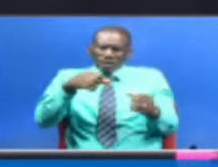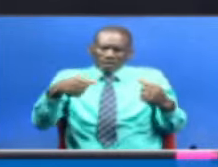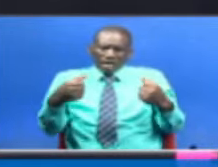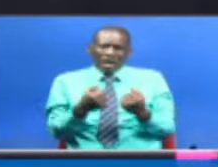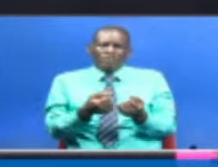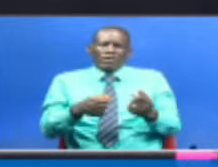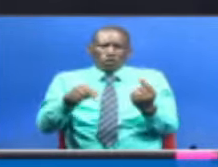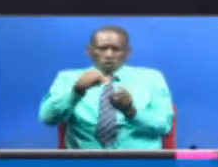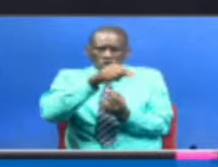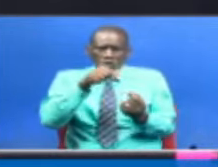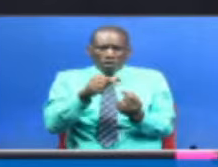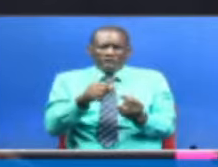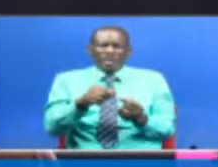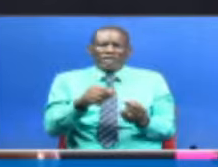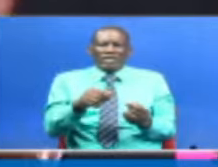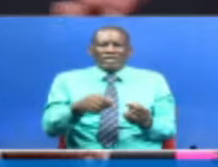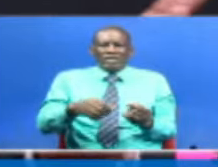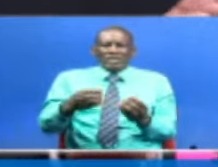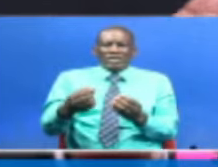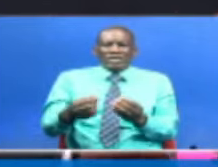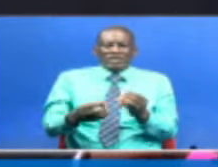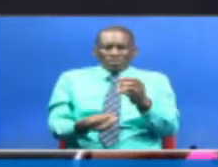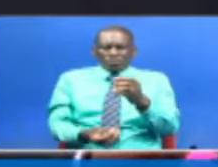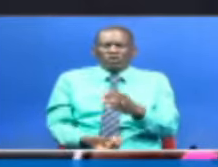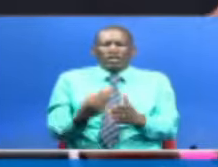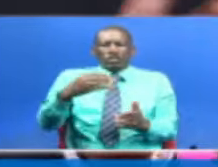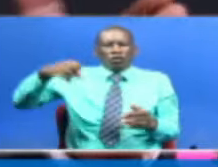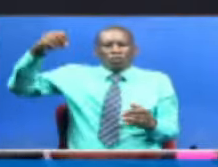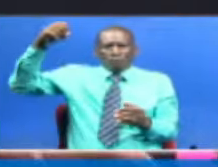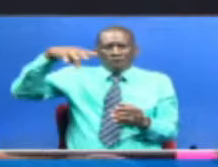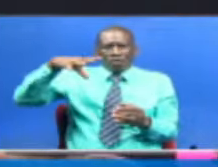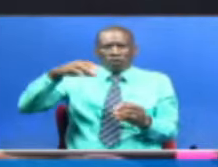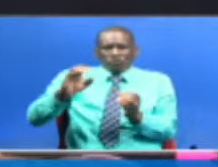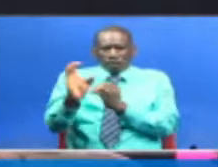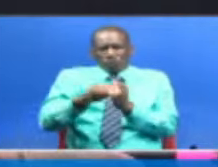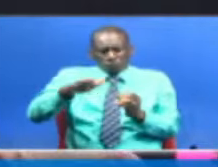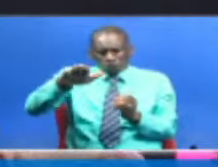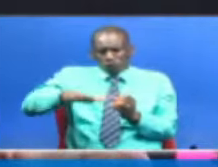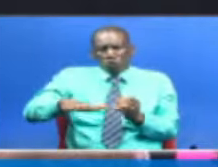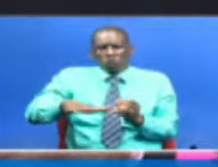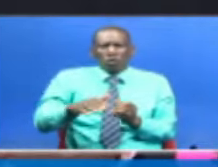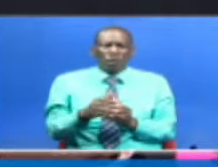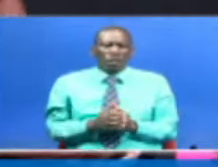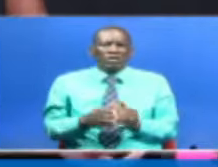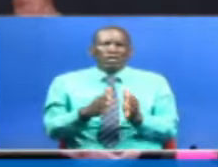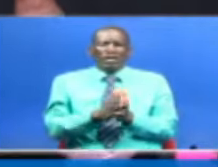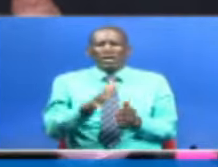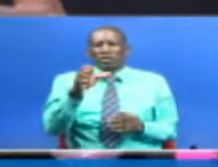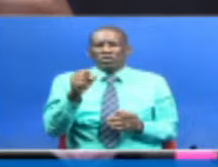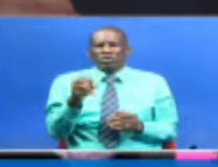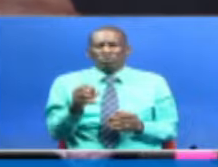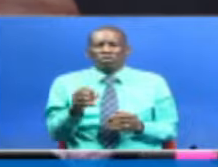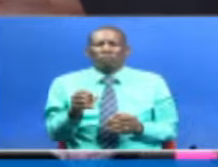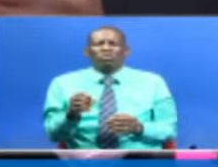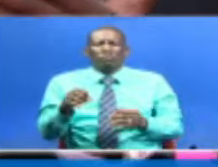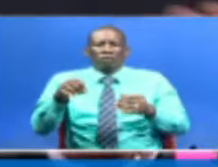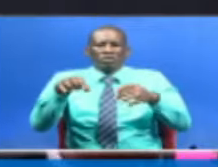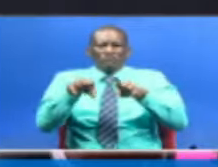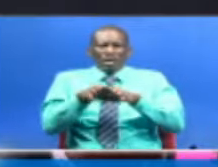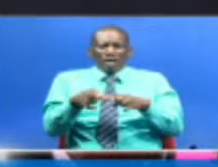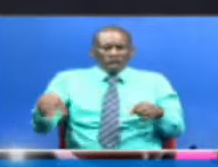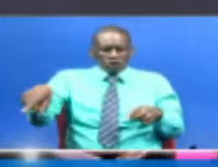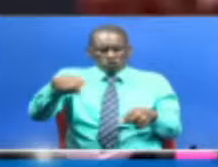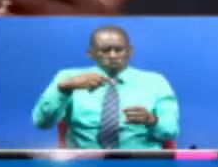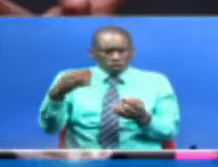the load uptake for the country was very low. And therefore, as we brought